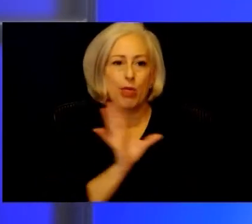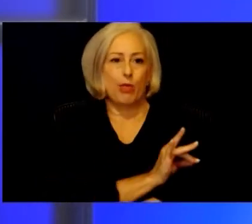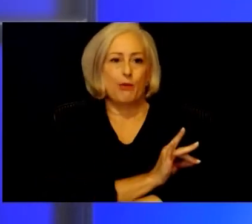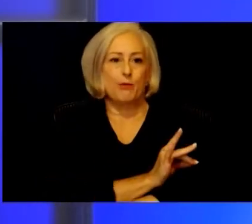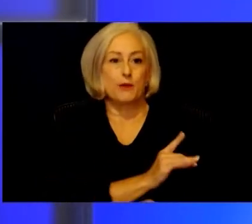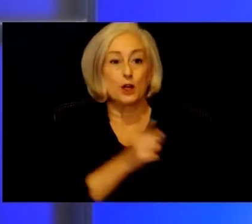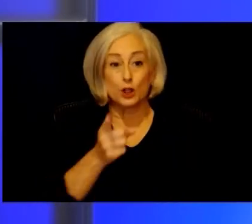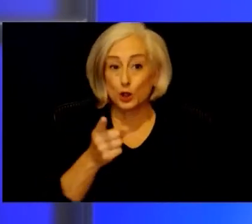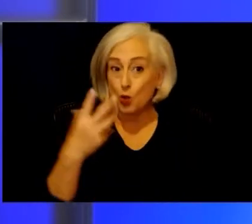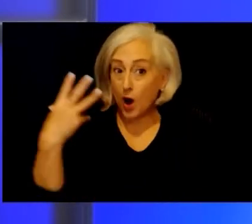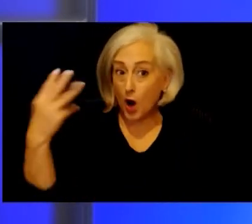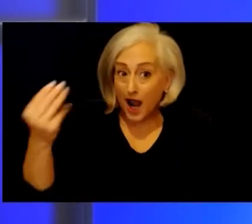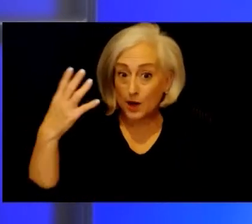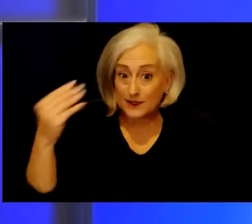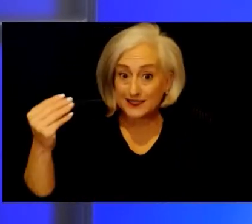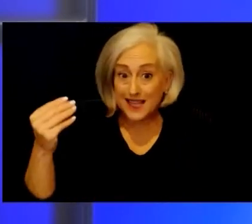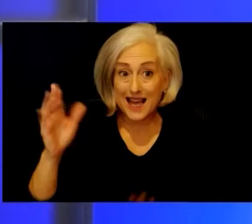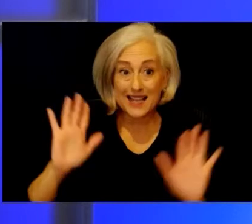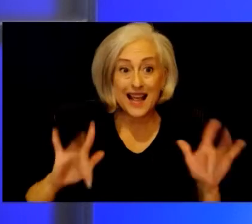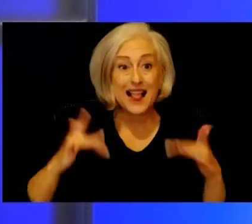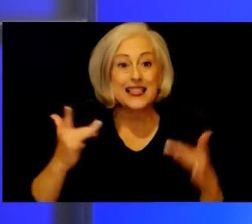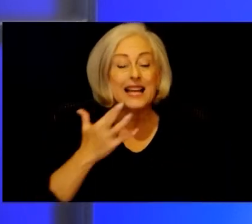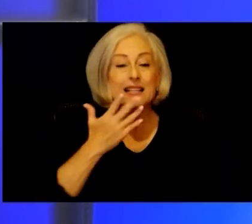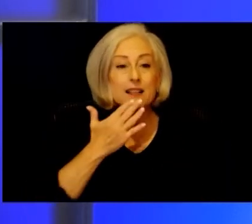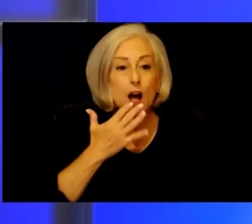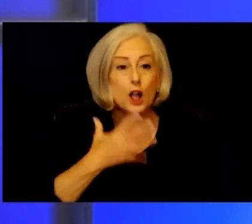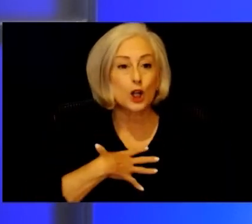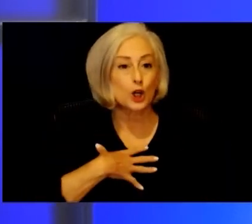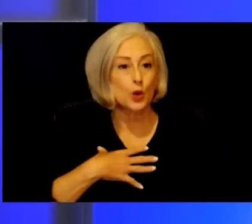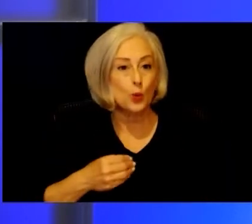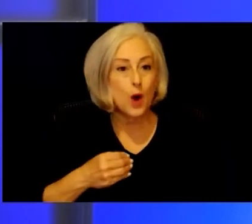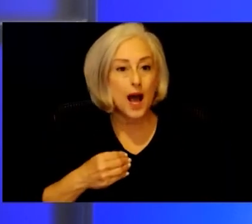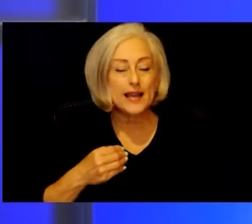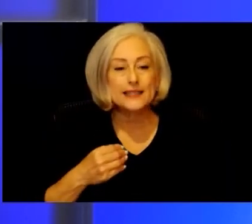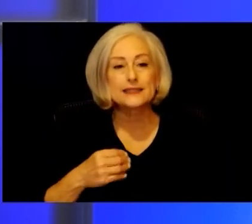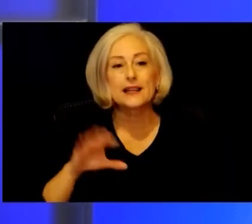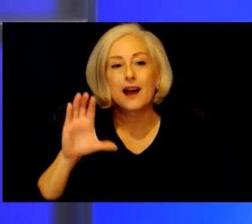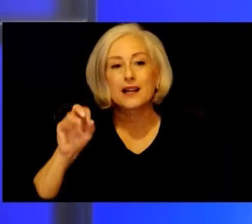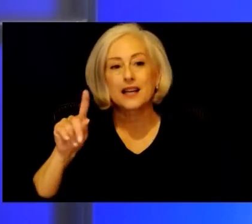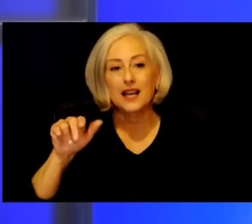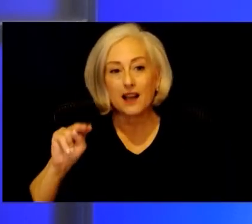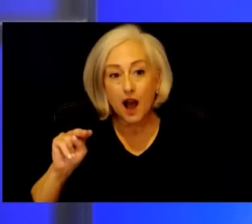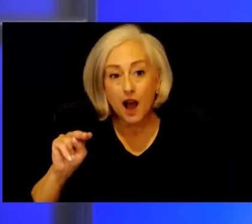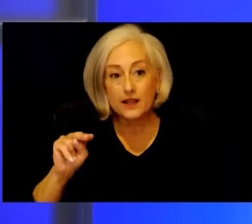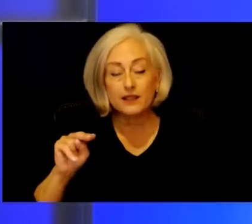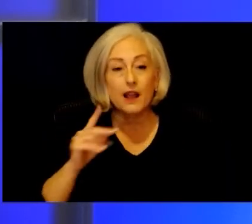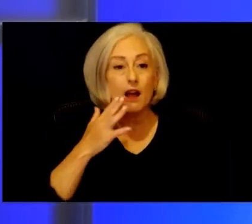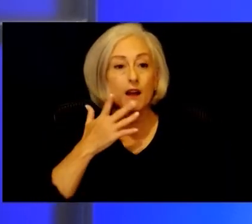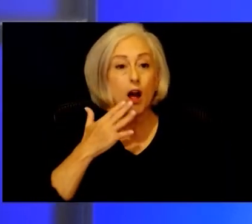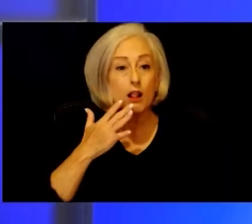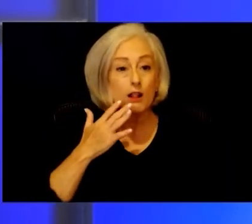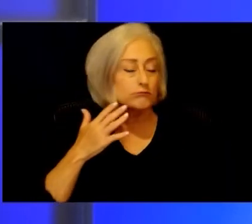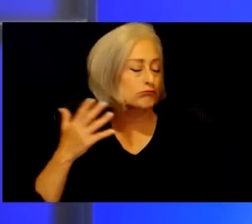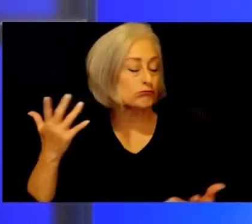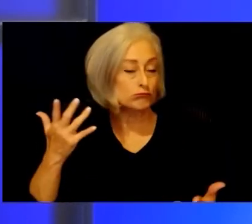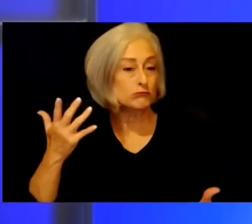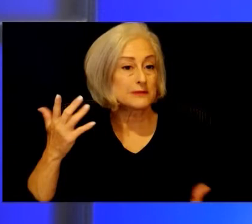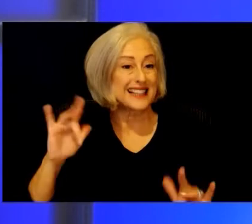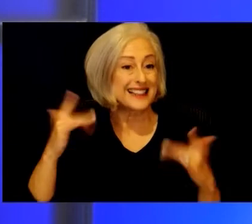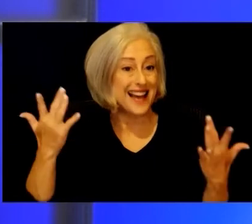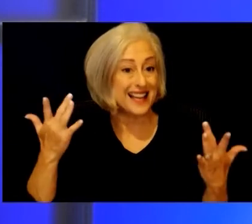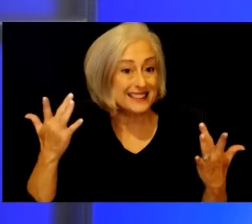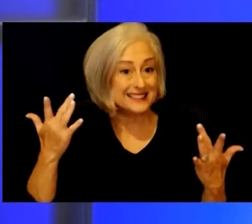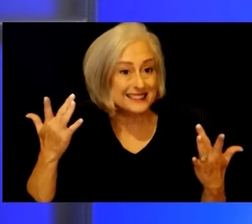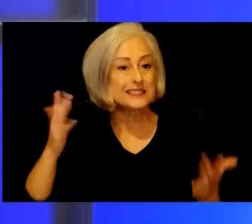white or light colored, especially cotton clothing really seems to reduce the amount of ticks that can attach,